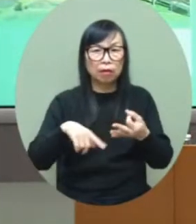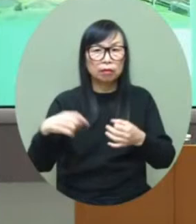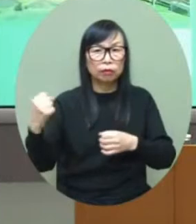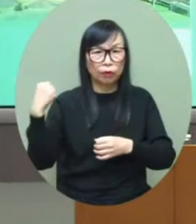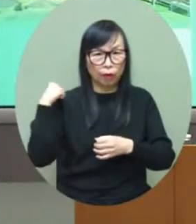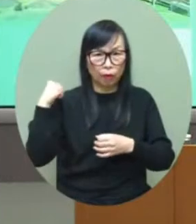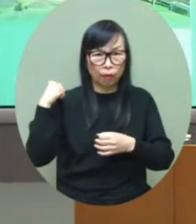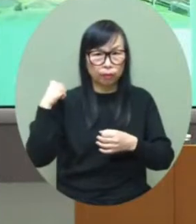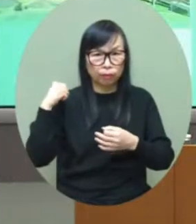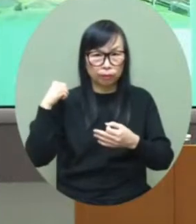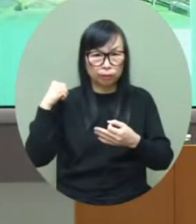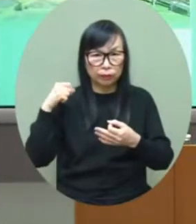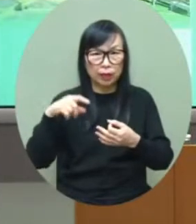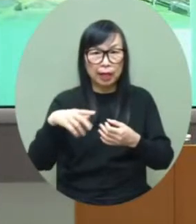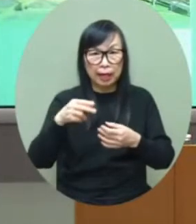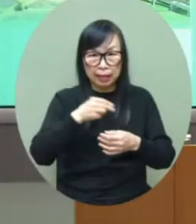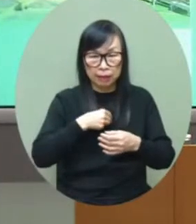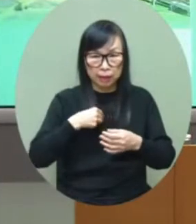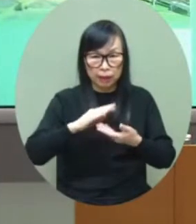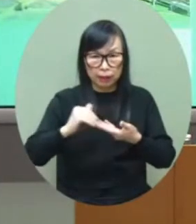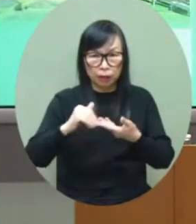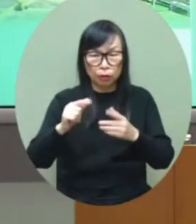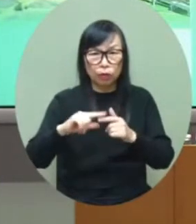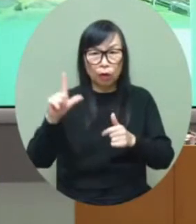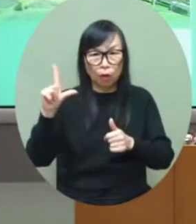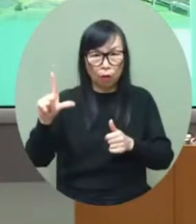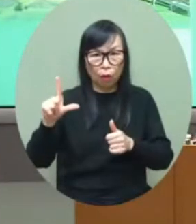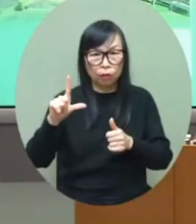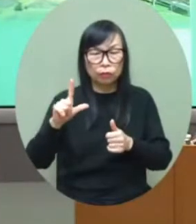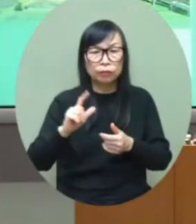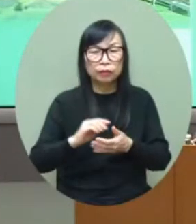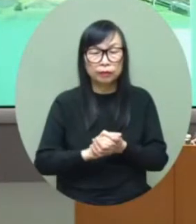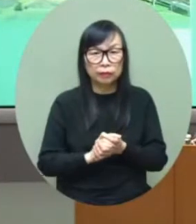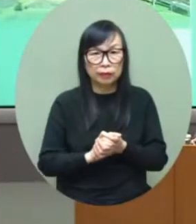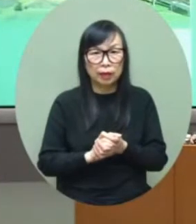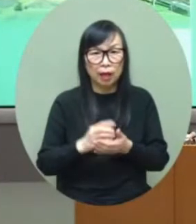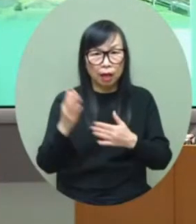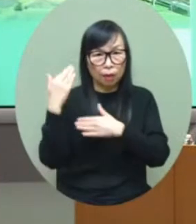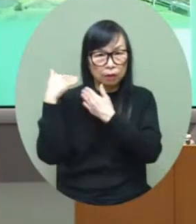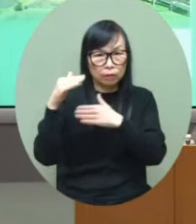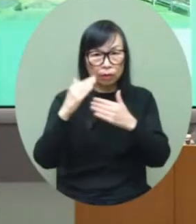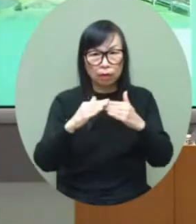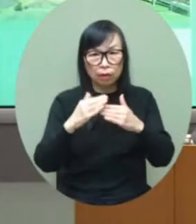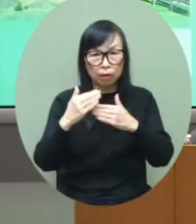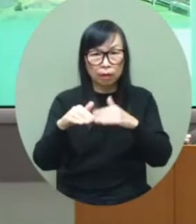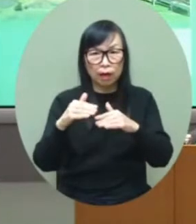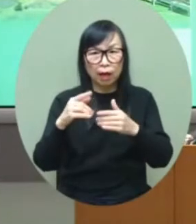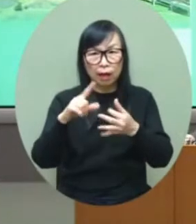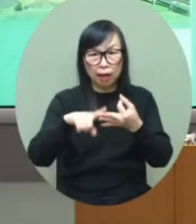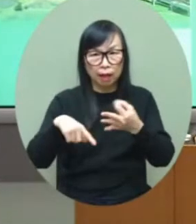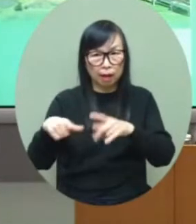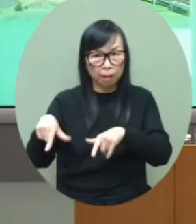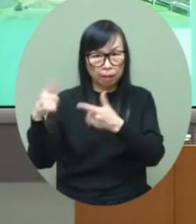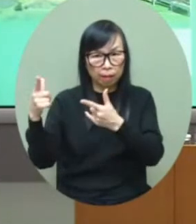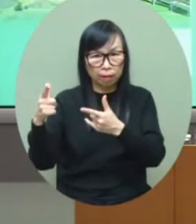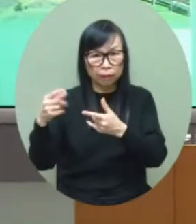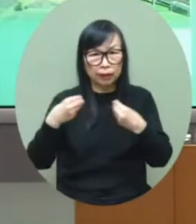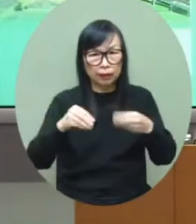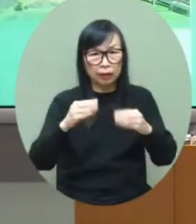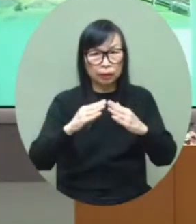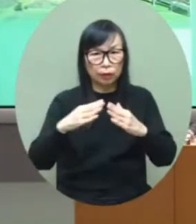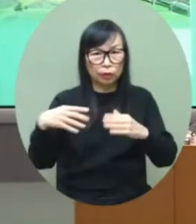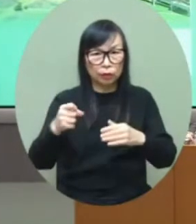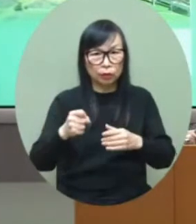Administration, Mr. Chris Tang, Secretary for Security, Professor Lo Chung Mao, Secretary for Health, Secretary for Transport